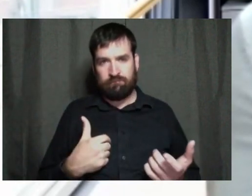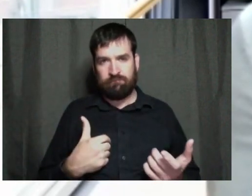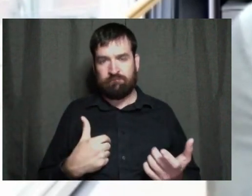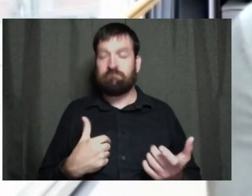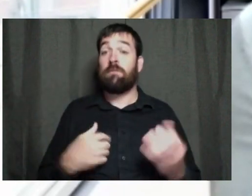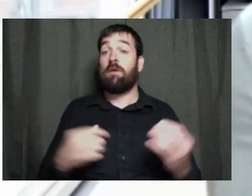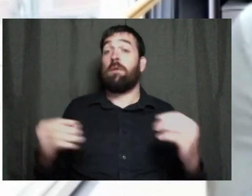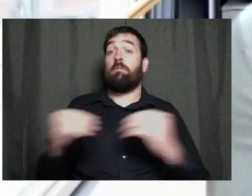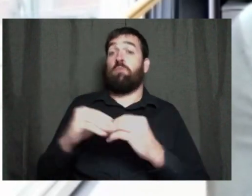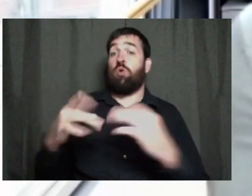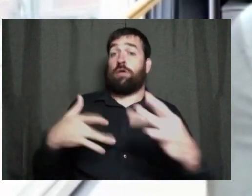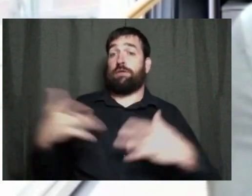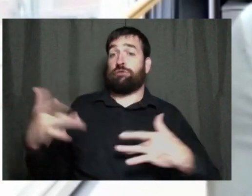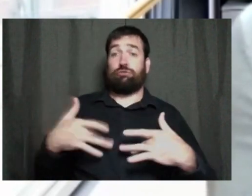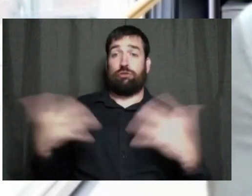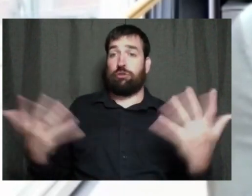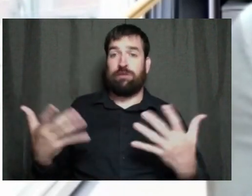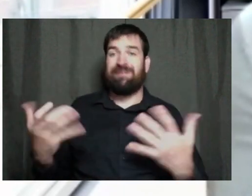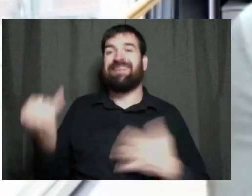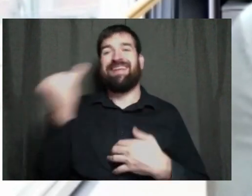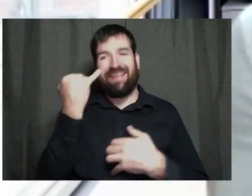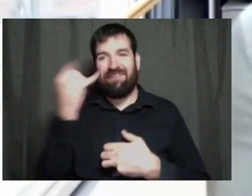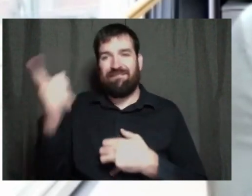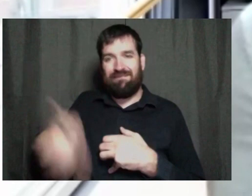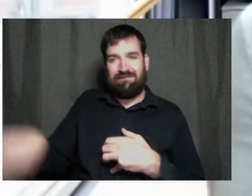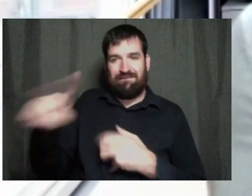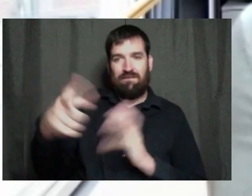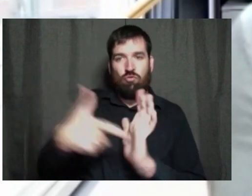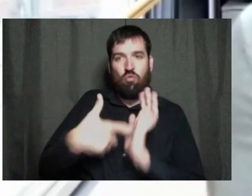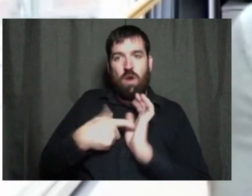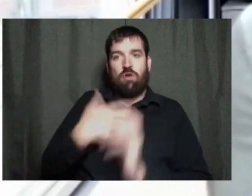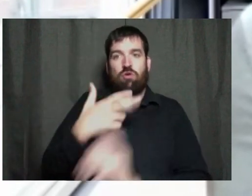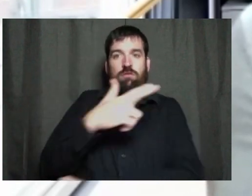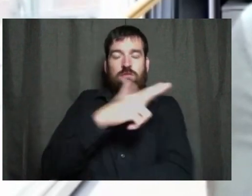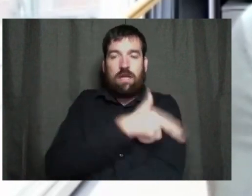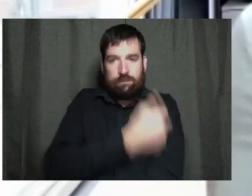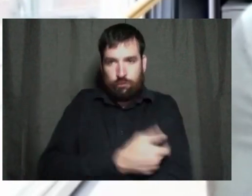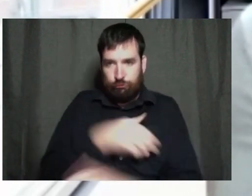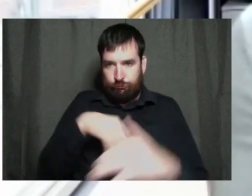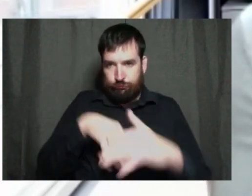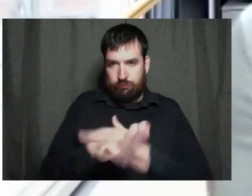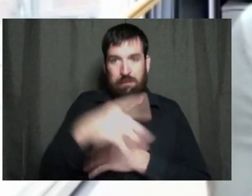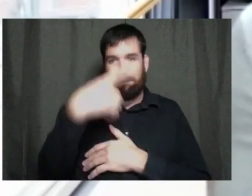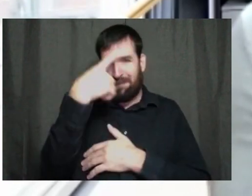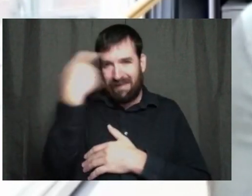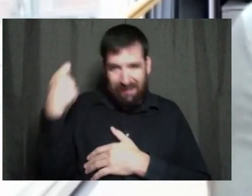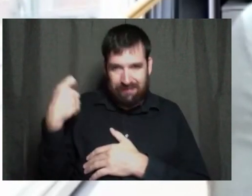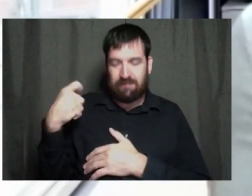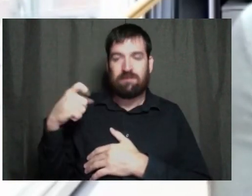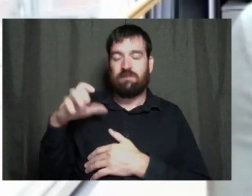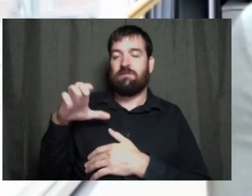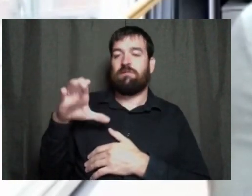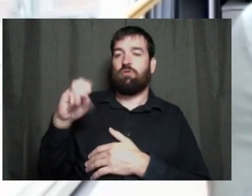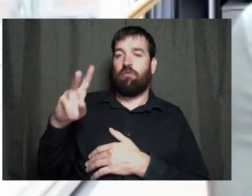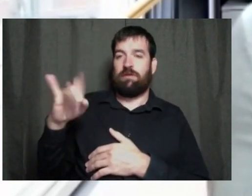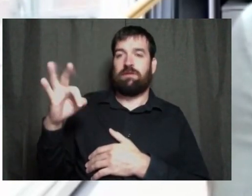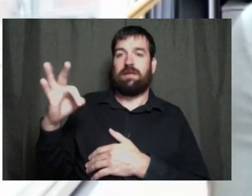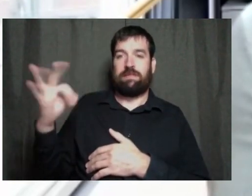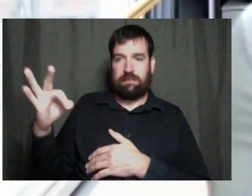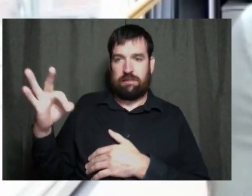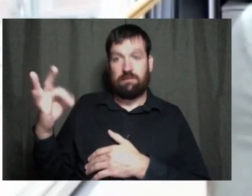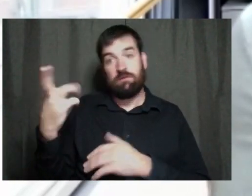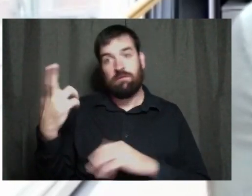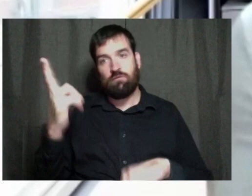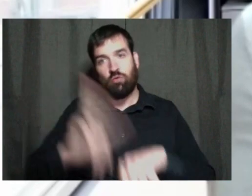concerned with those that require hospitalization solely due to the COVID-19 infection following vaccination, which is, as you can see in our